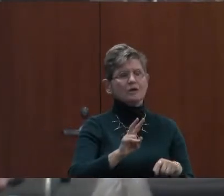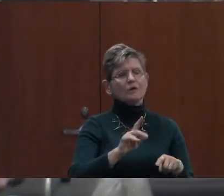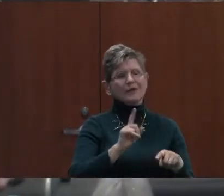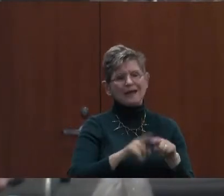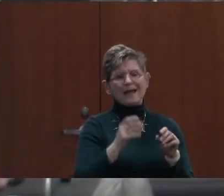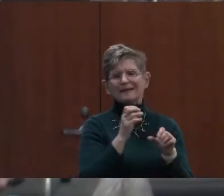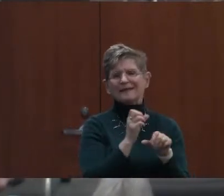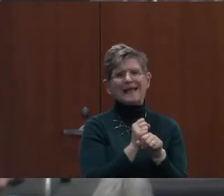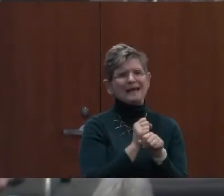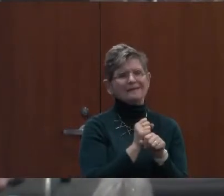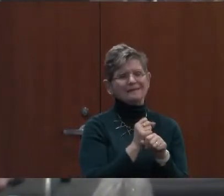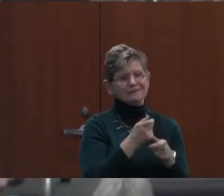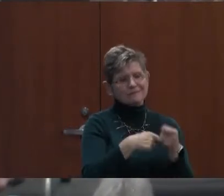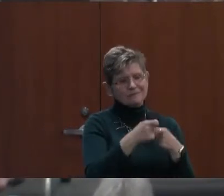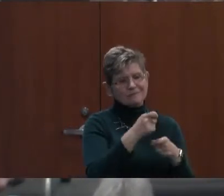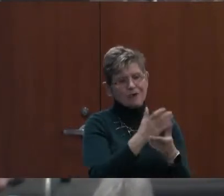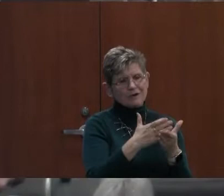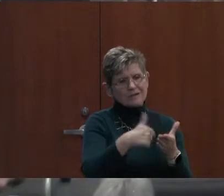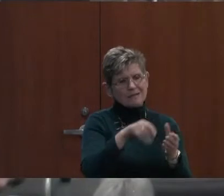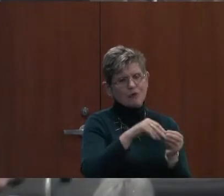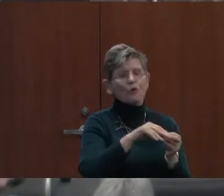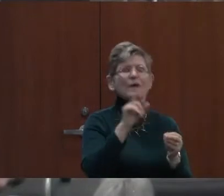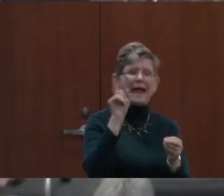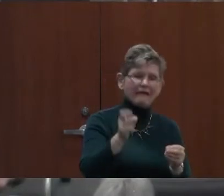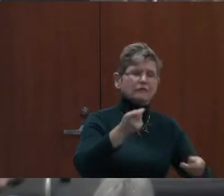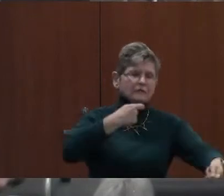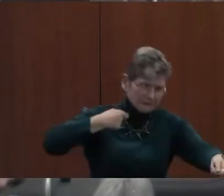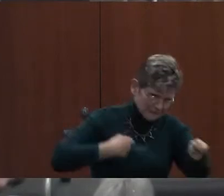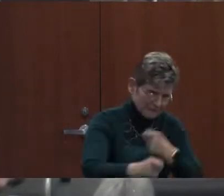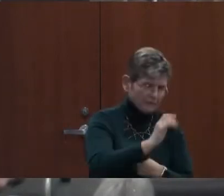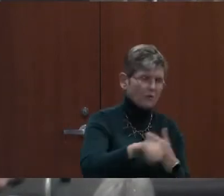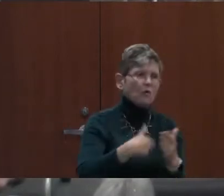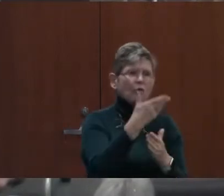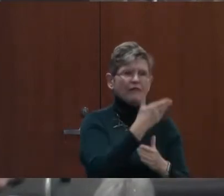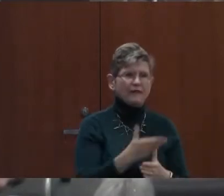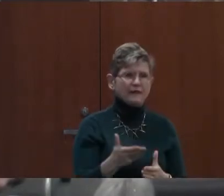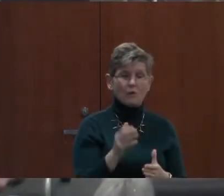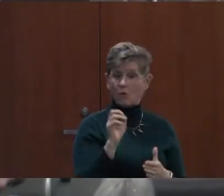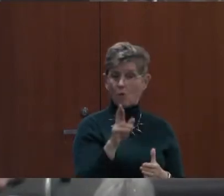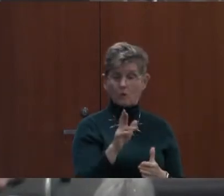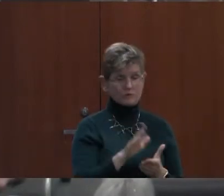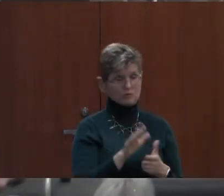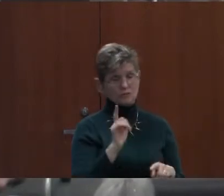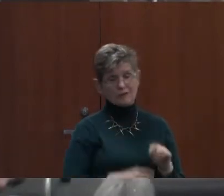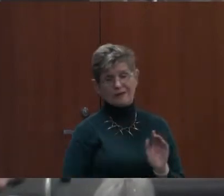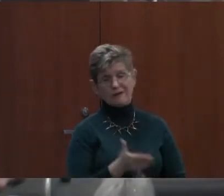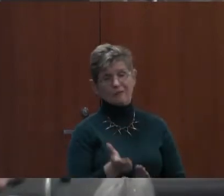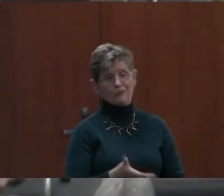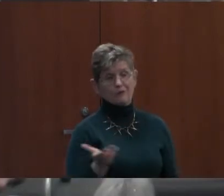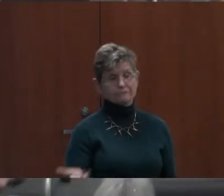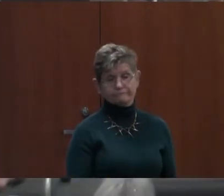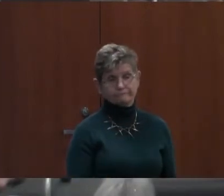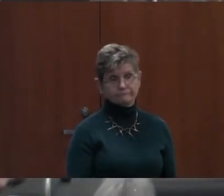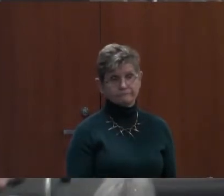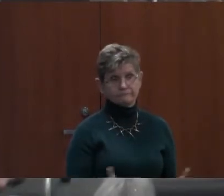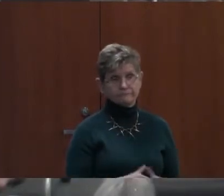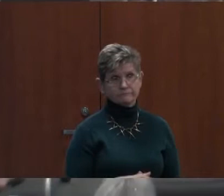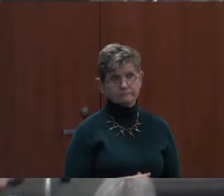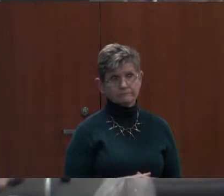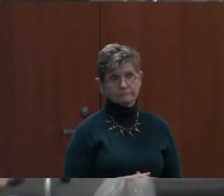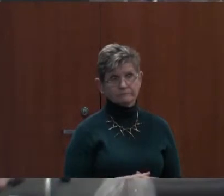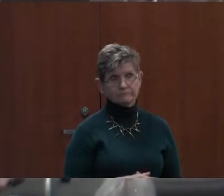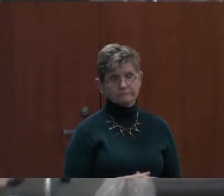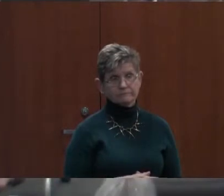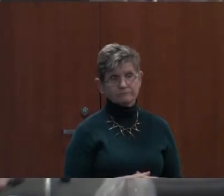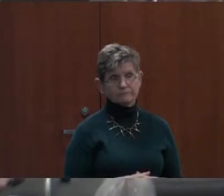parts anymore. So we have to do it, or we're going to run into a possibility of the school not being able to operate if we don't replace this stuff in a timely